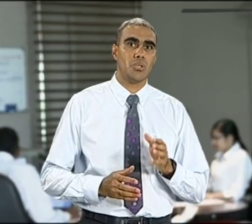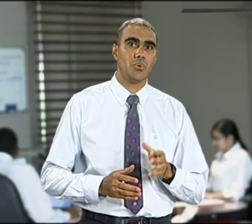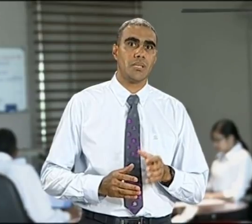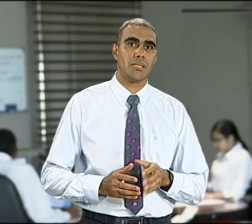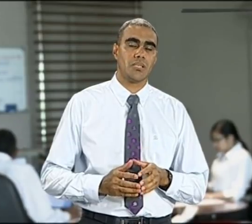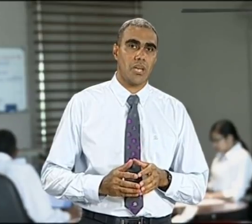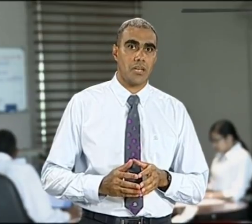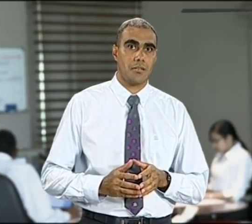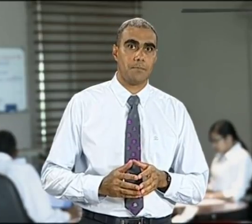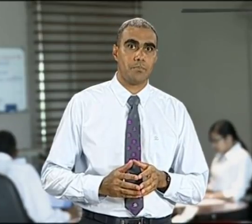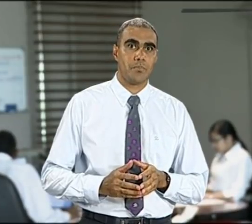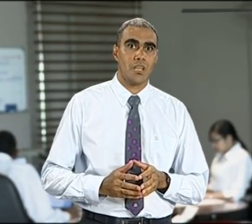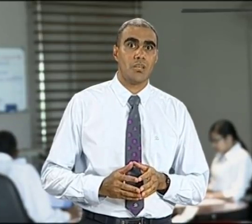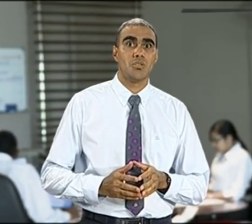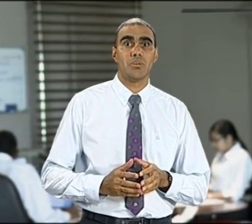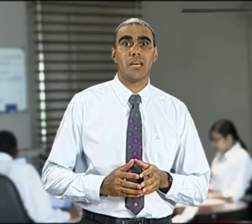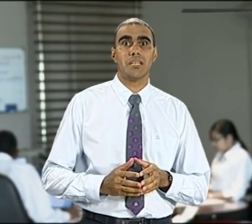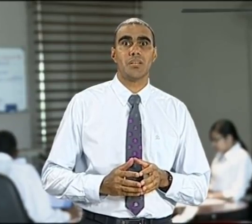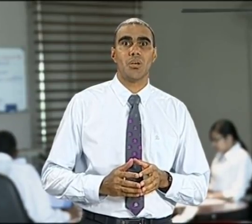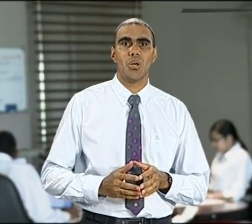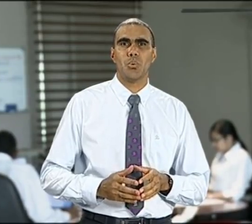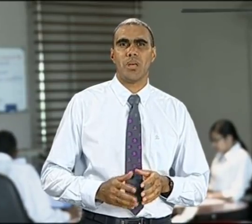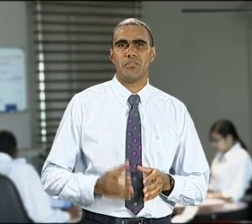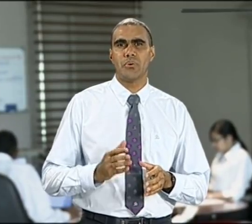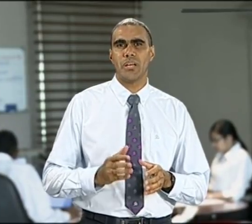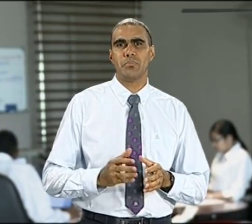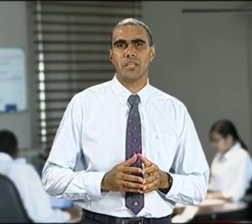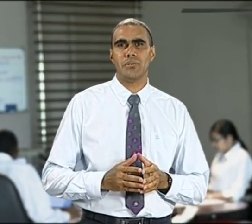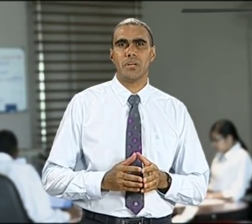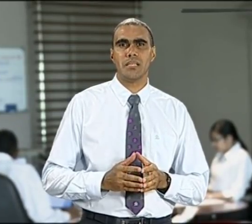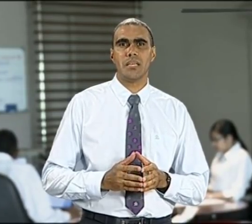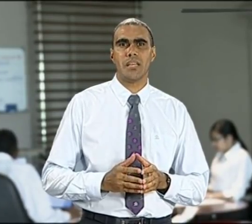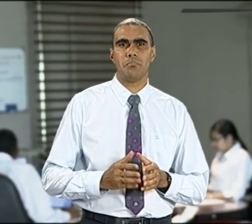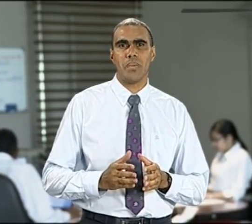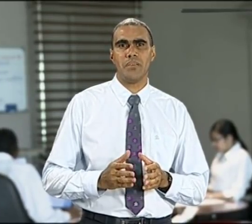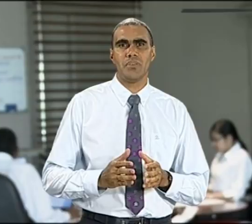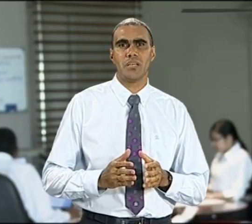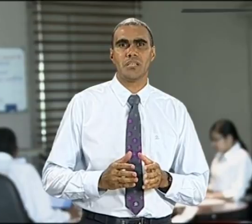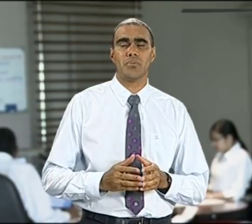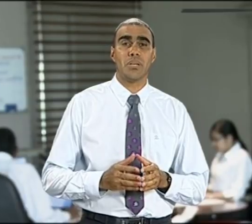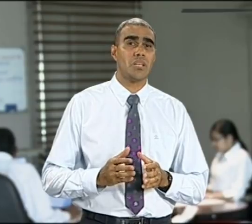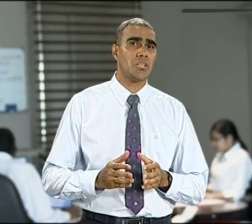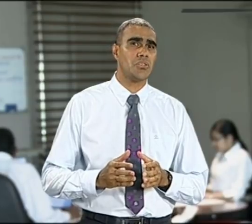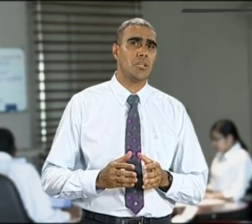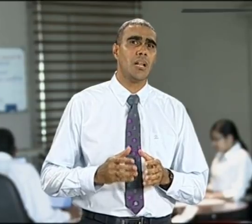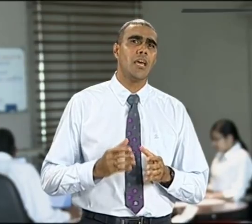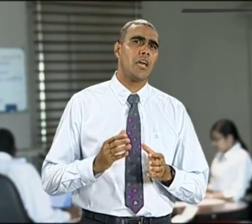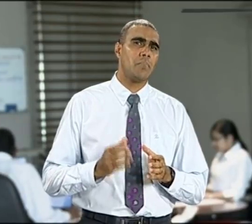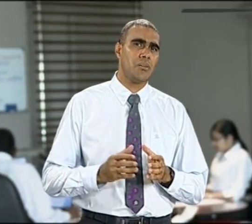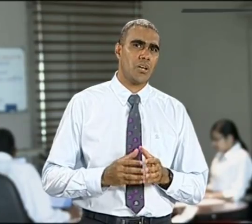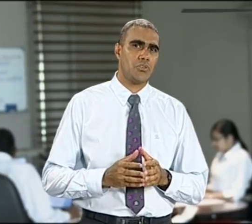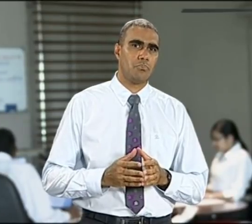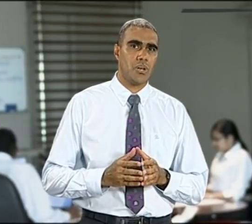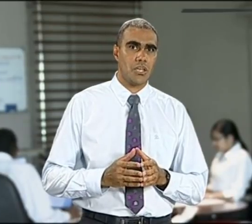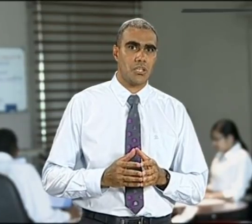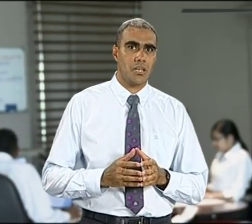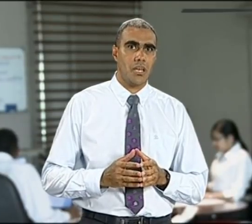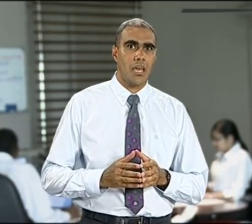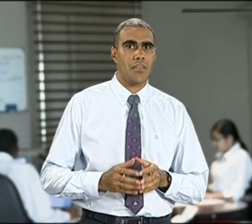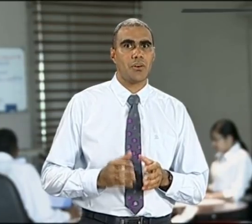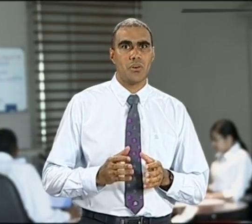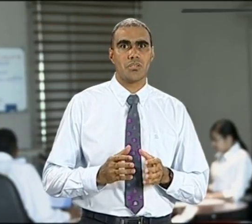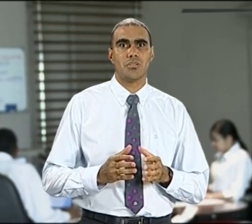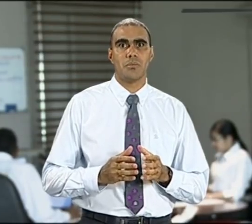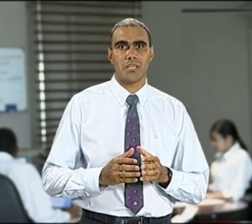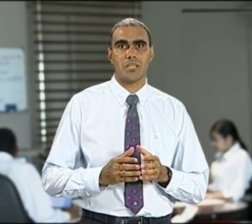war between the US and China. Tonight, we have Great Britain releasing their May figures for industrial and manufacturing